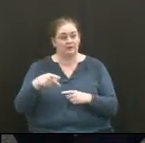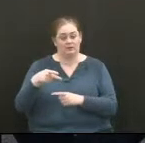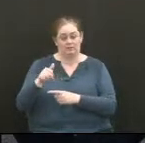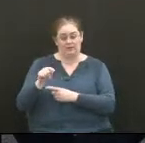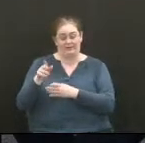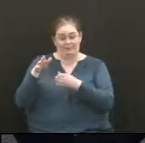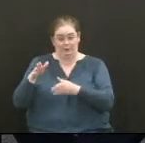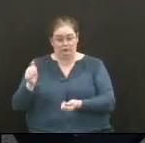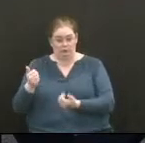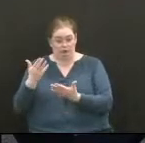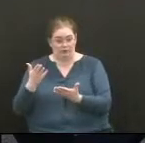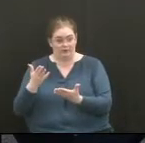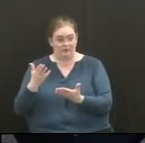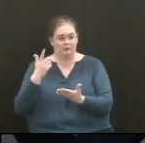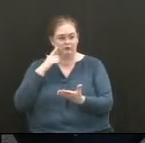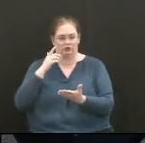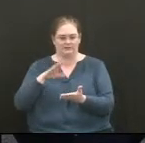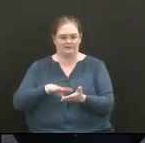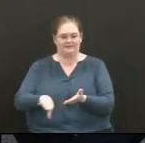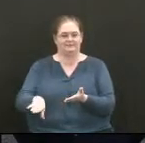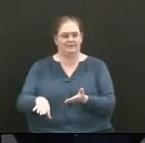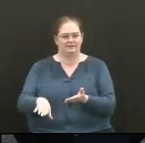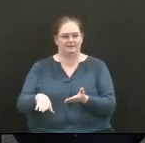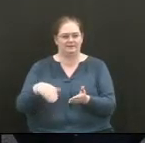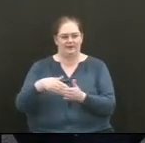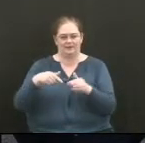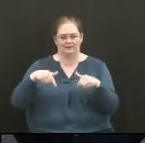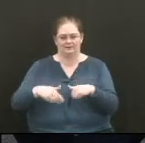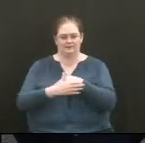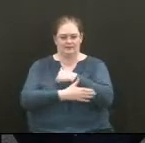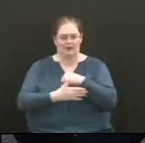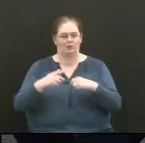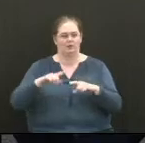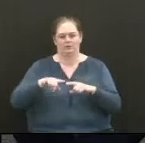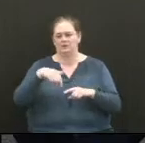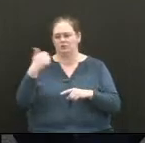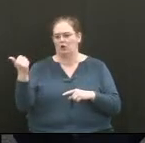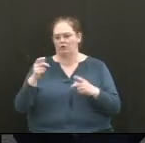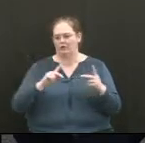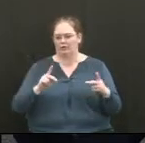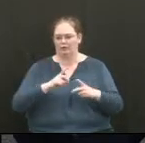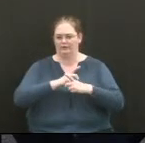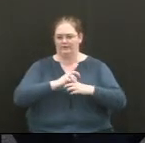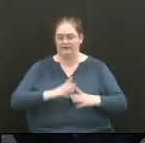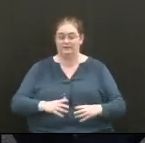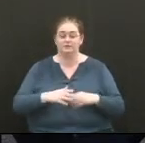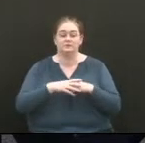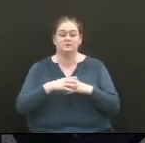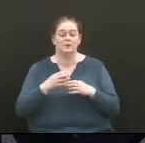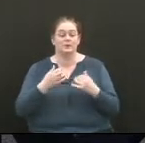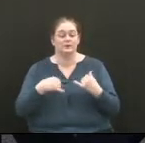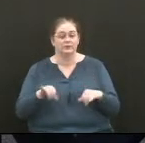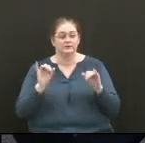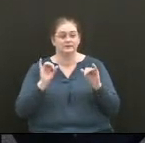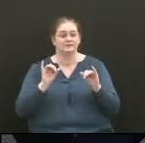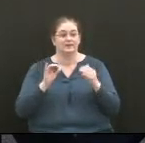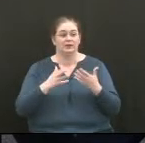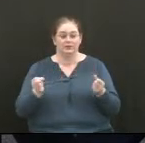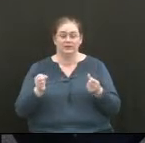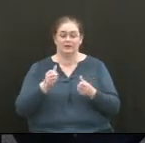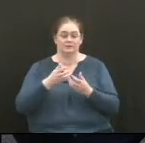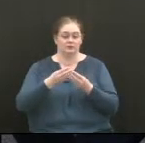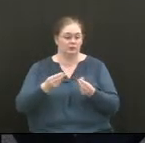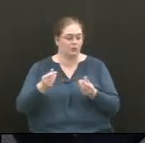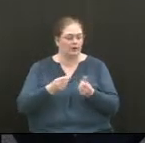it was just dismissed against the county as well as all of the other defendants. So there's still things to be worked